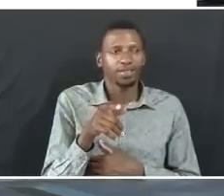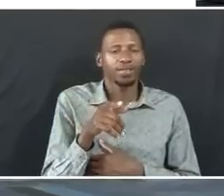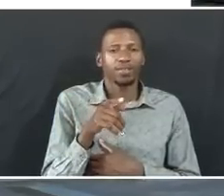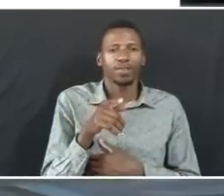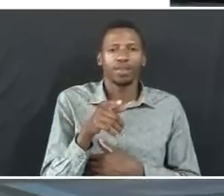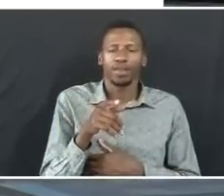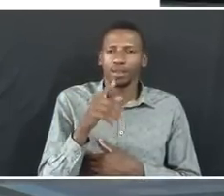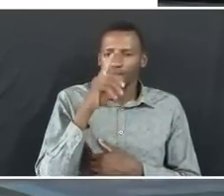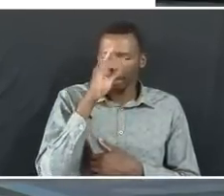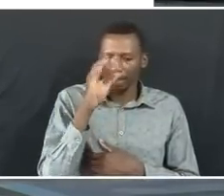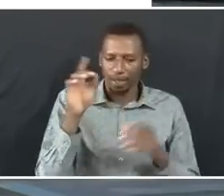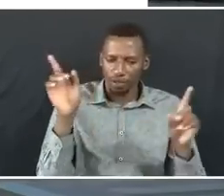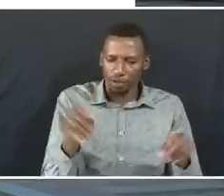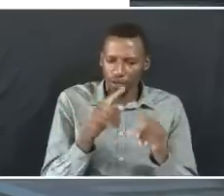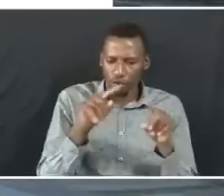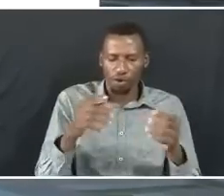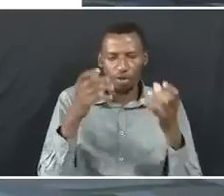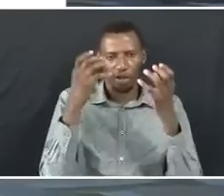faults.